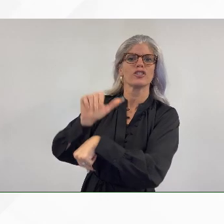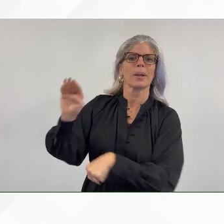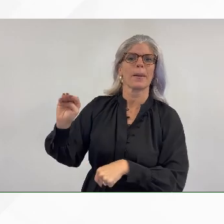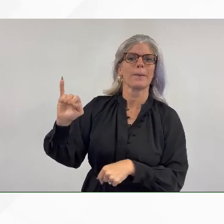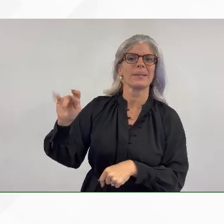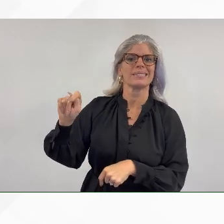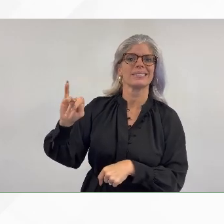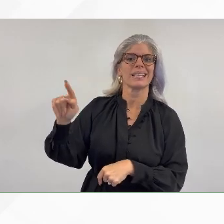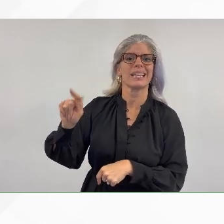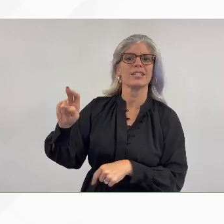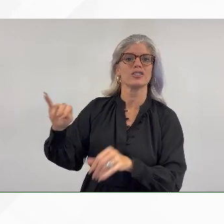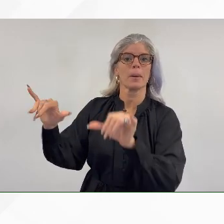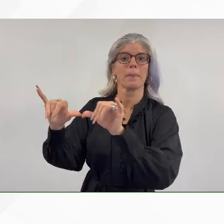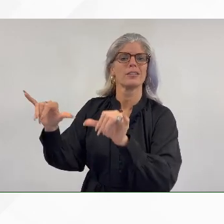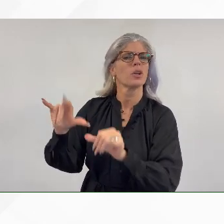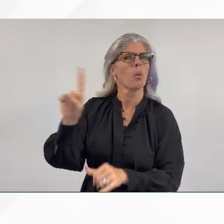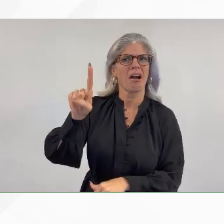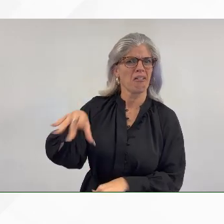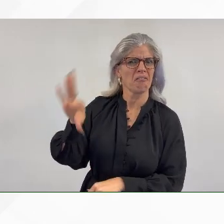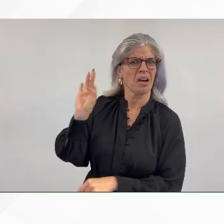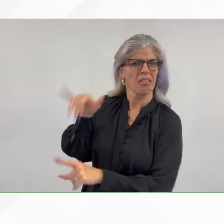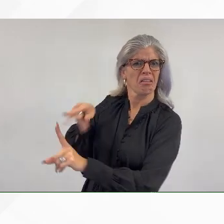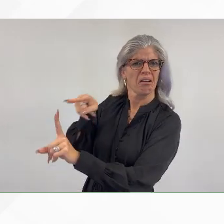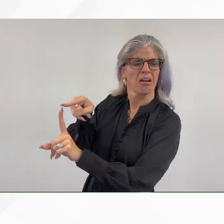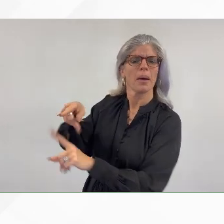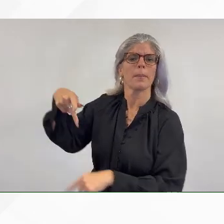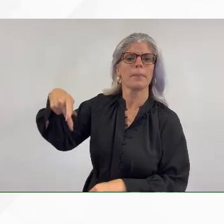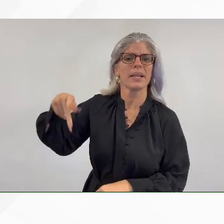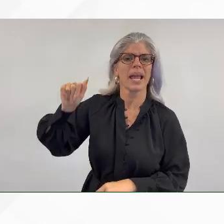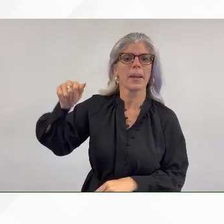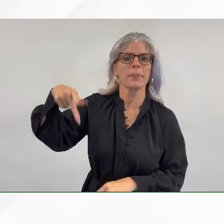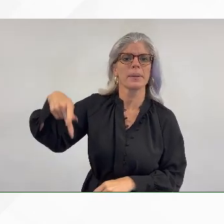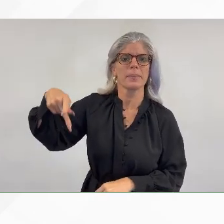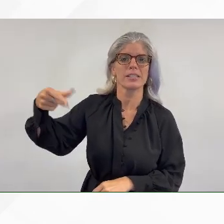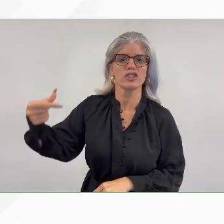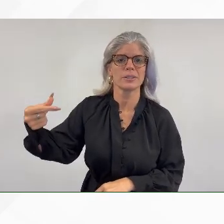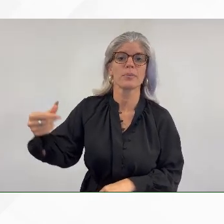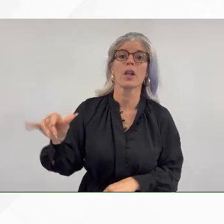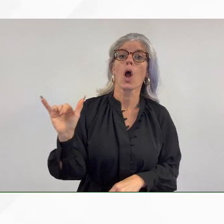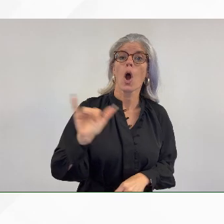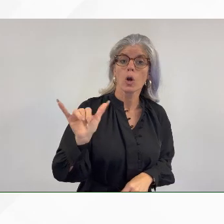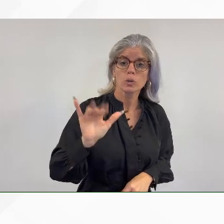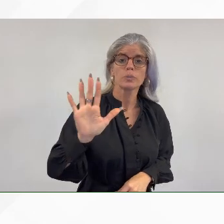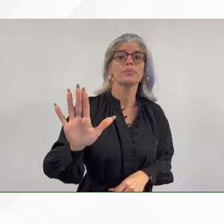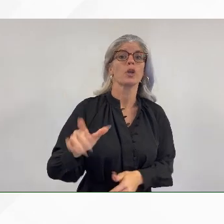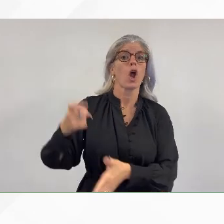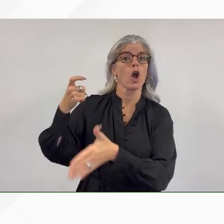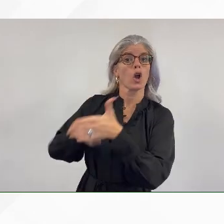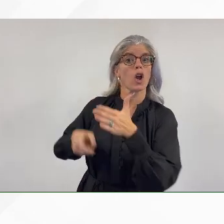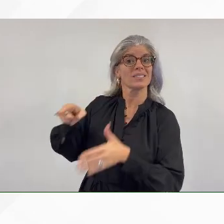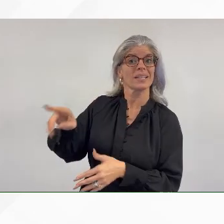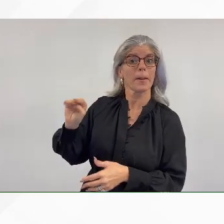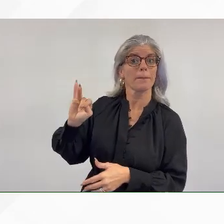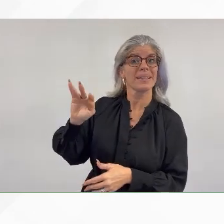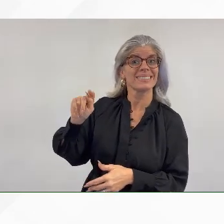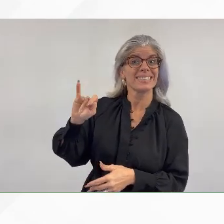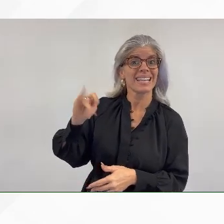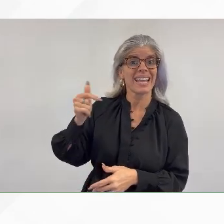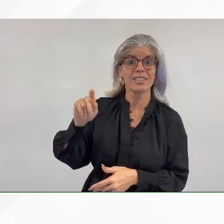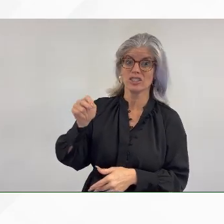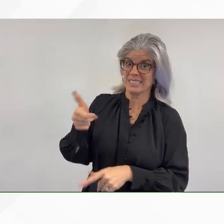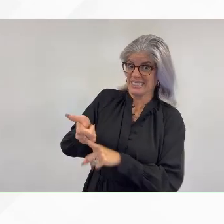FEMA, the recipient, and the applicant will work together to develop a BCA methodology to determine whether the project is cost